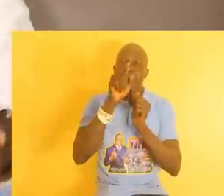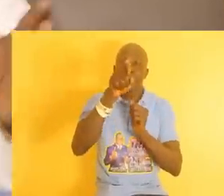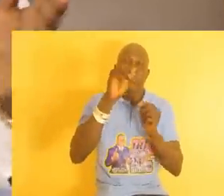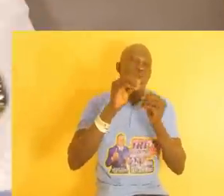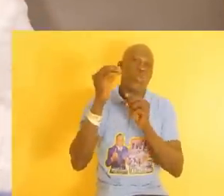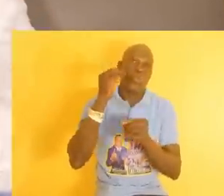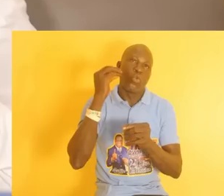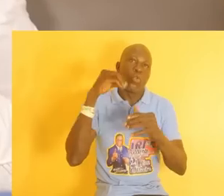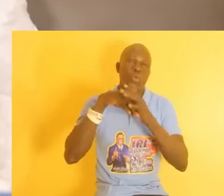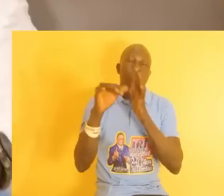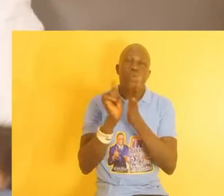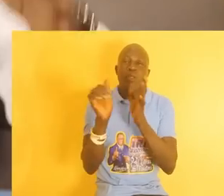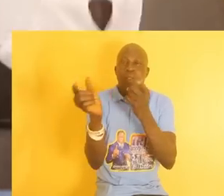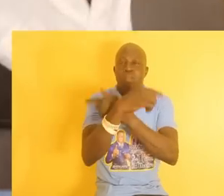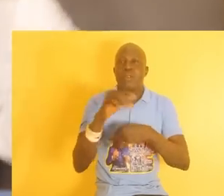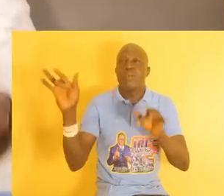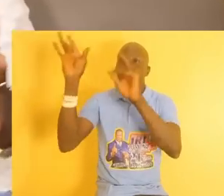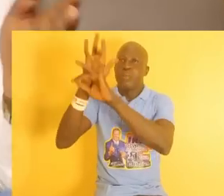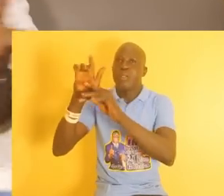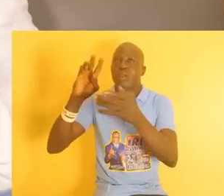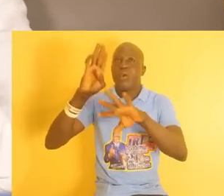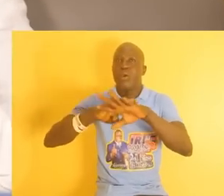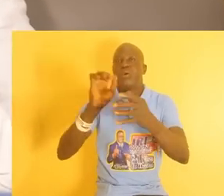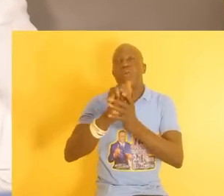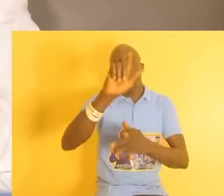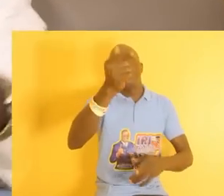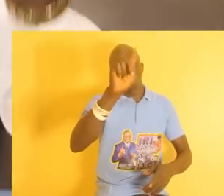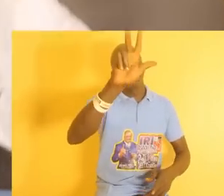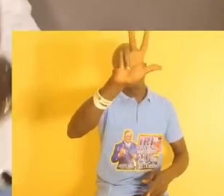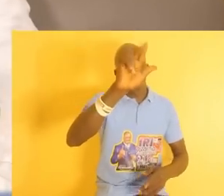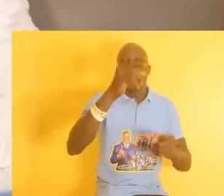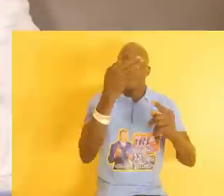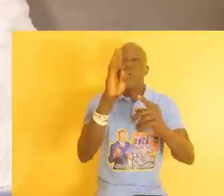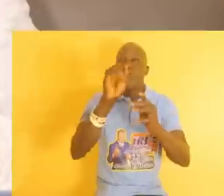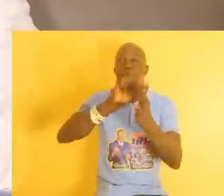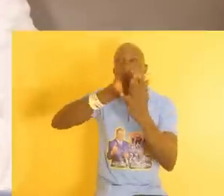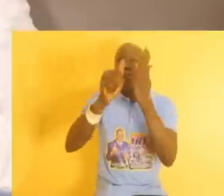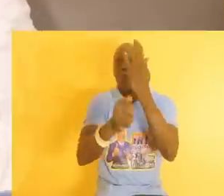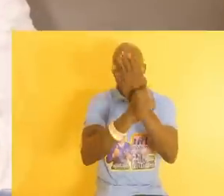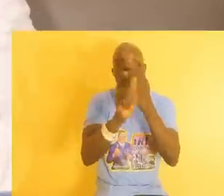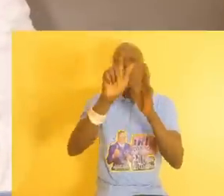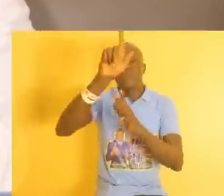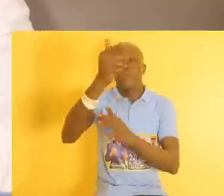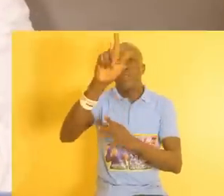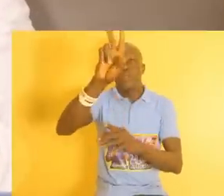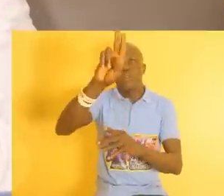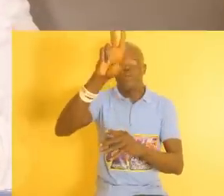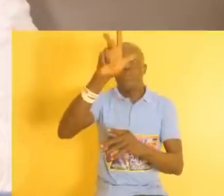ojo anu today the day of mercy on the 23rd on the 23rd of August